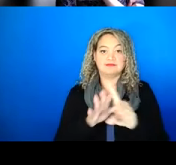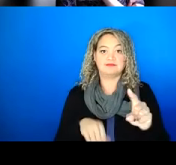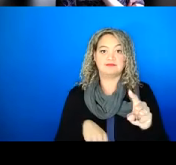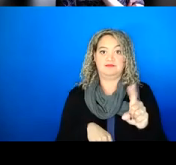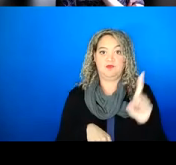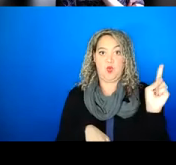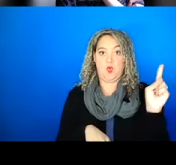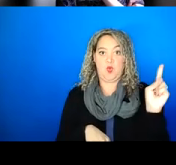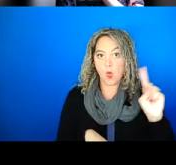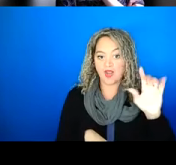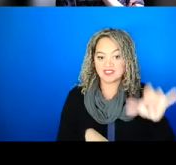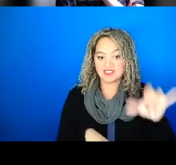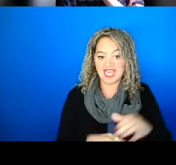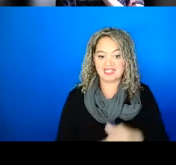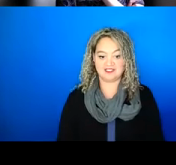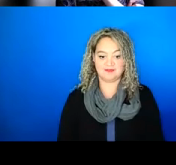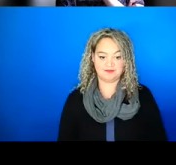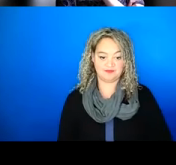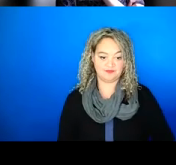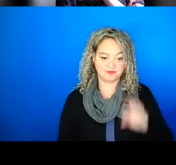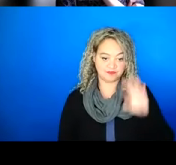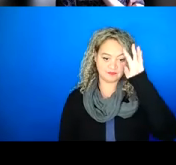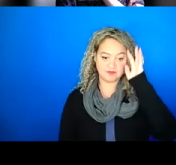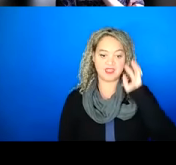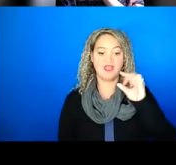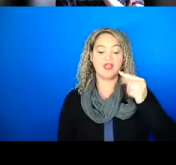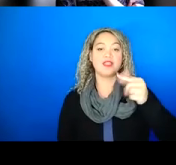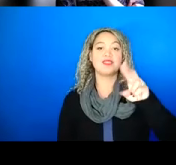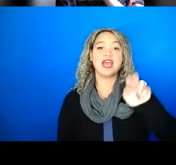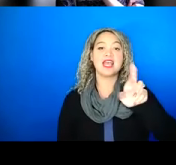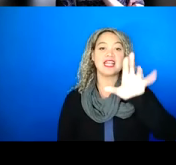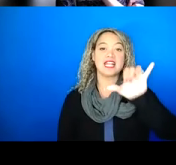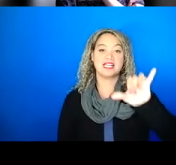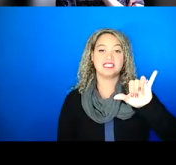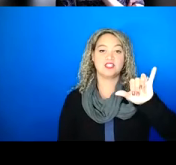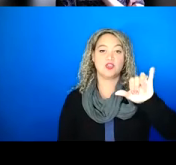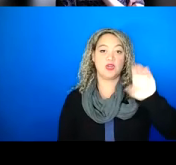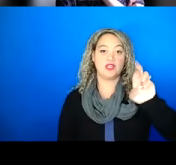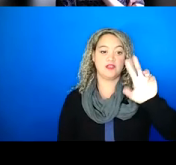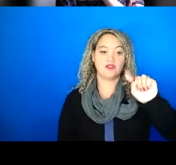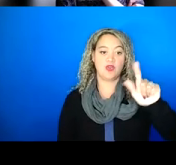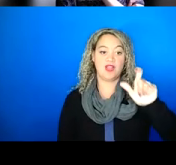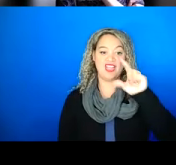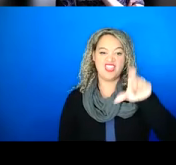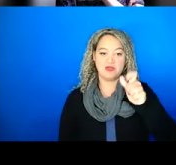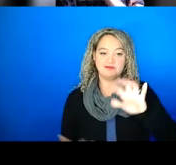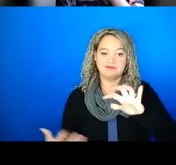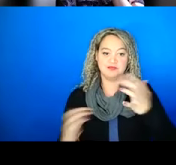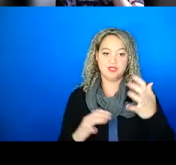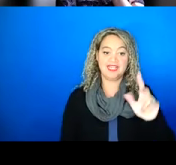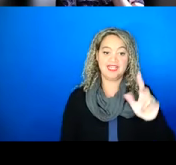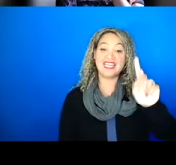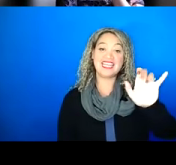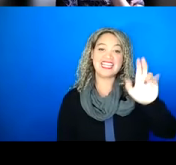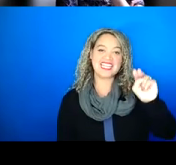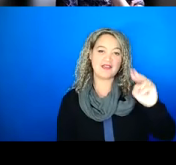primary gustatory cortex. Now, there was another wrinkle to this study. This is Kevin Hall at